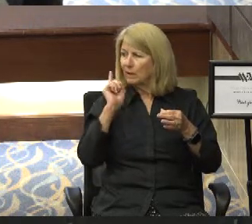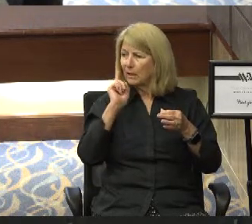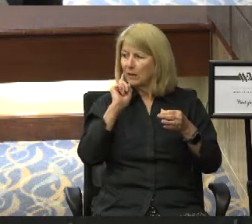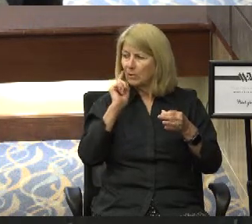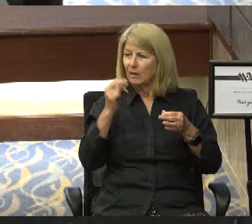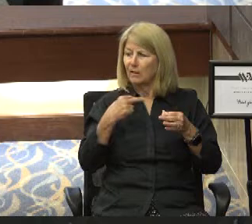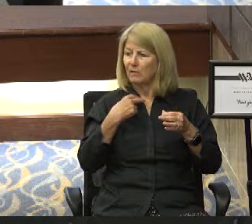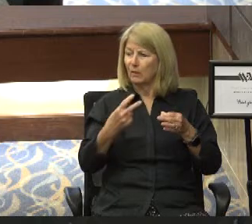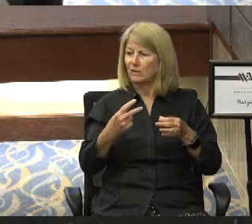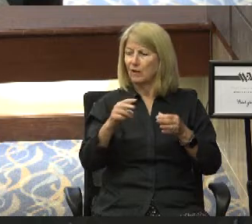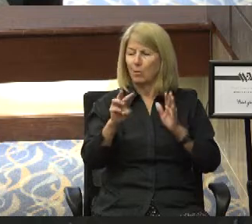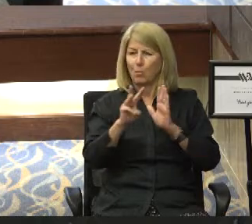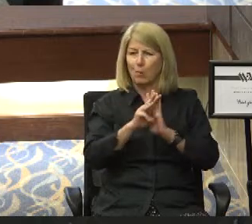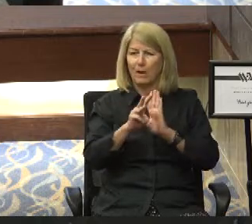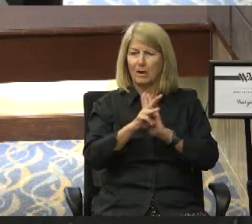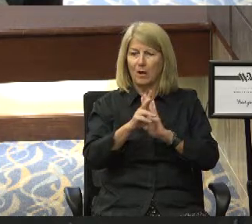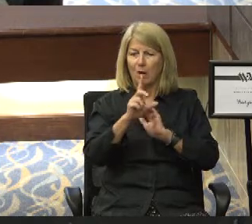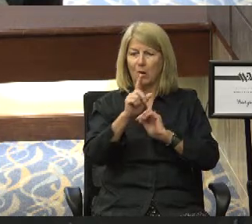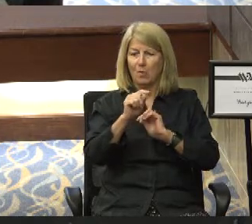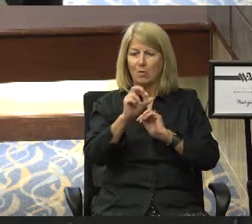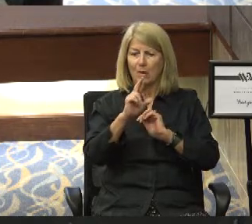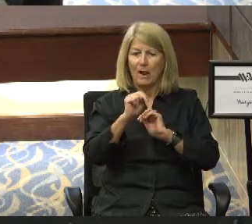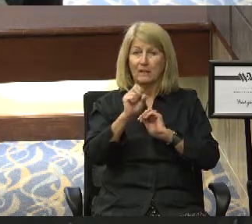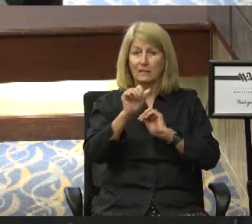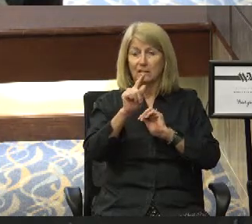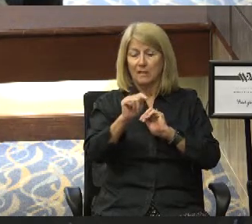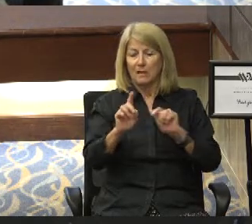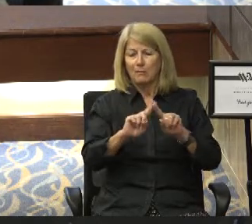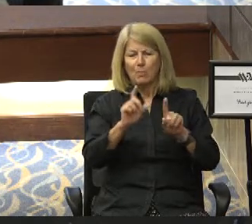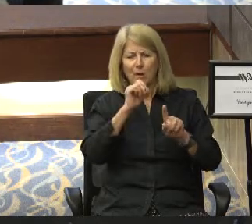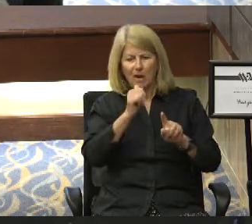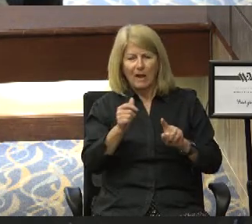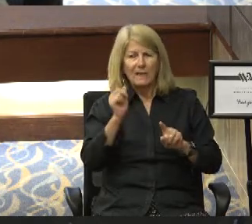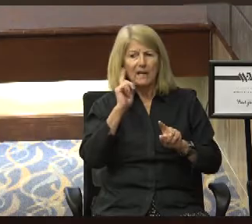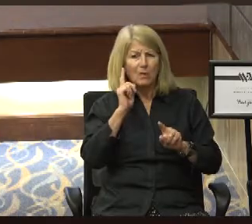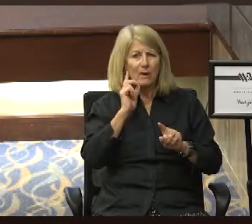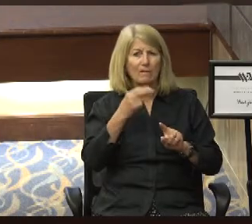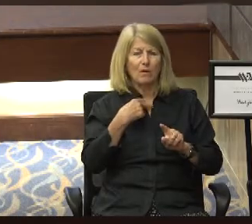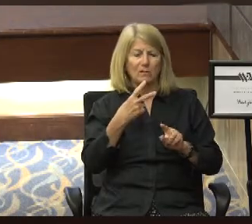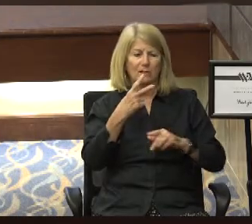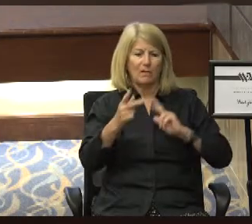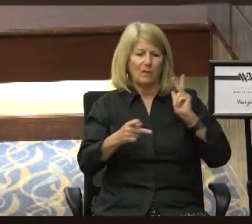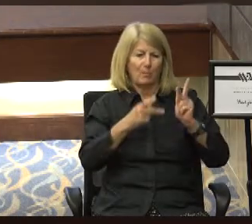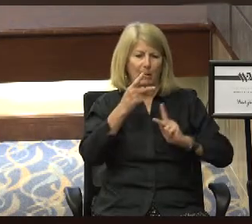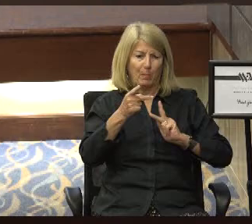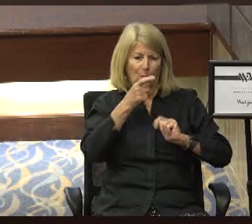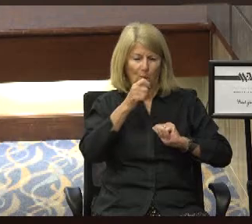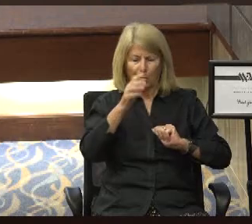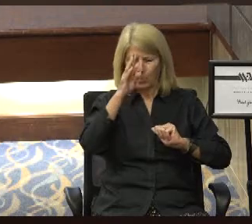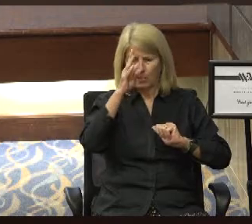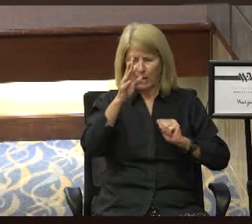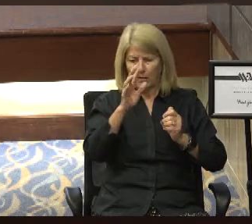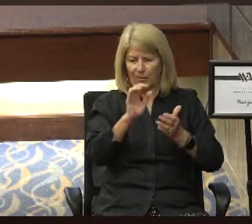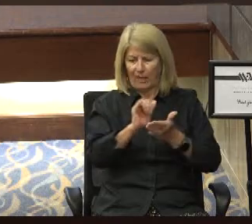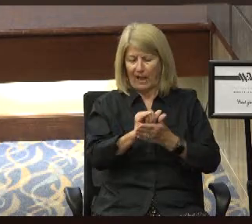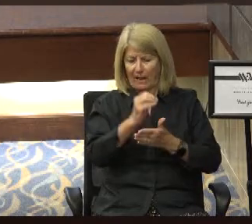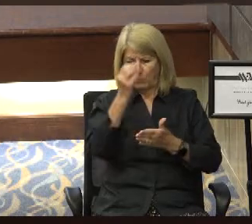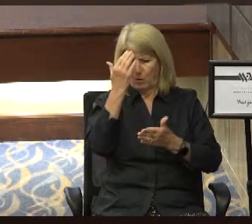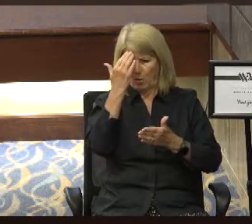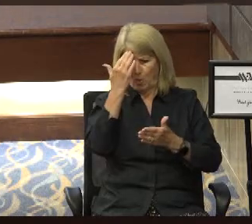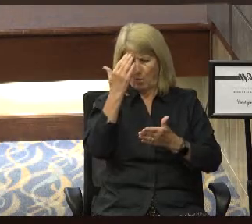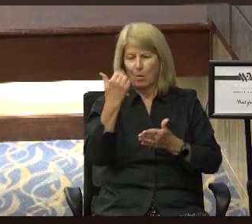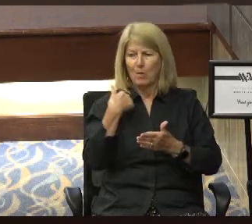of Waco Transit, but we also are not hearing the voices of the people who this is created to serve. And we know that we have